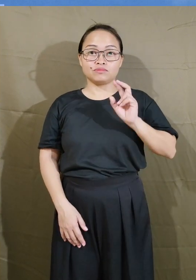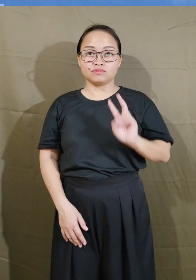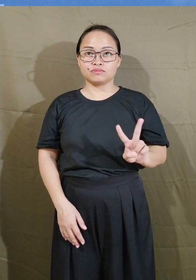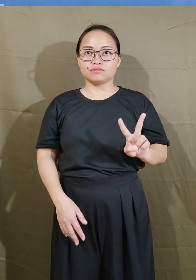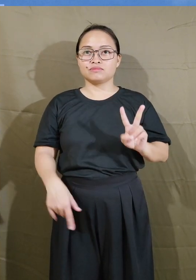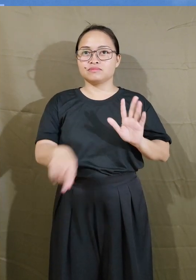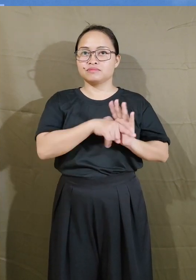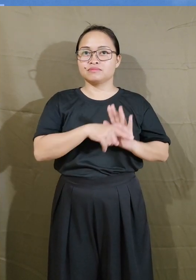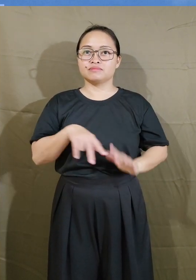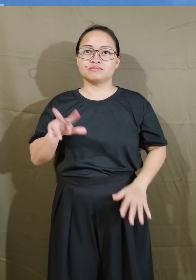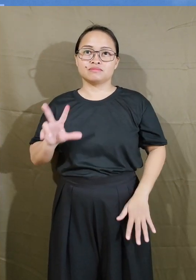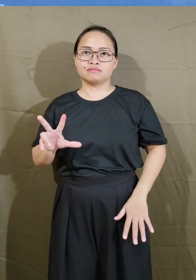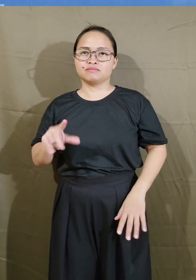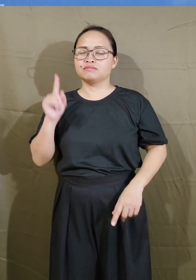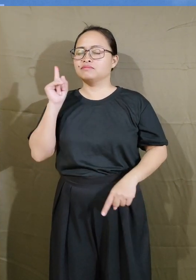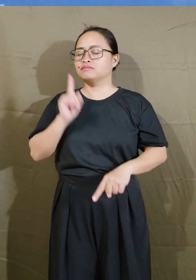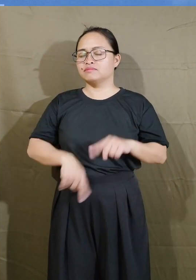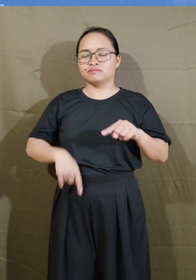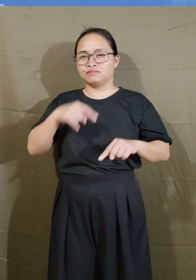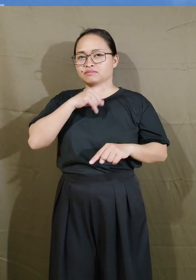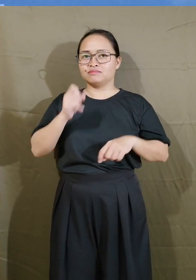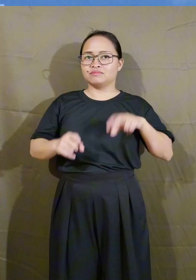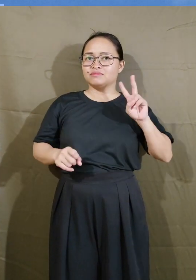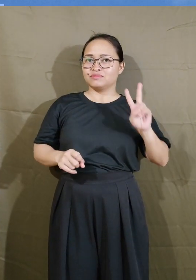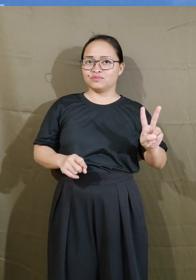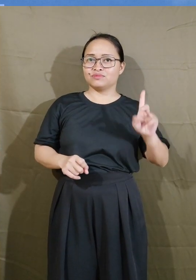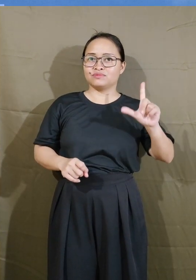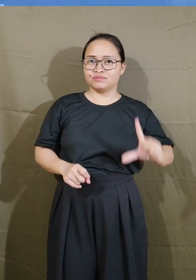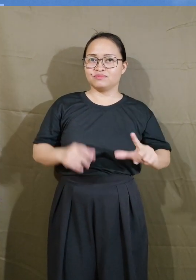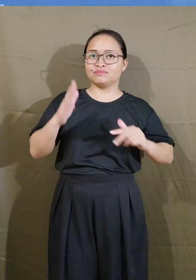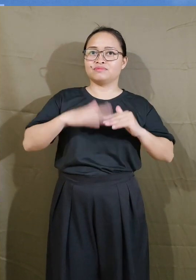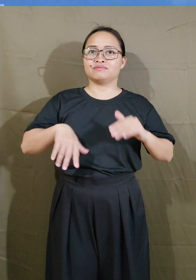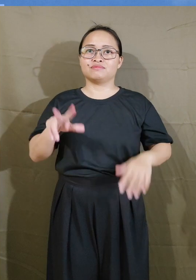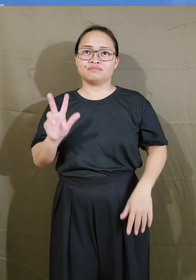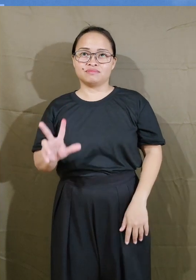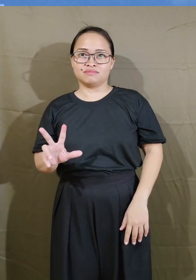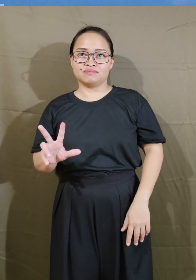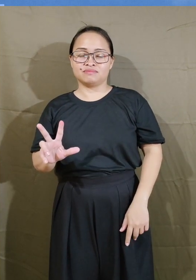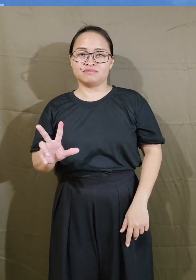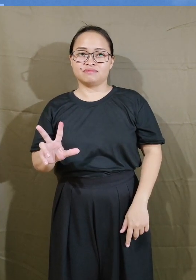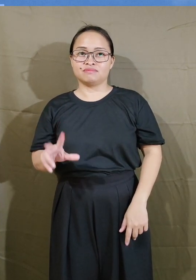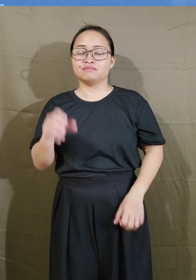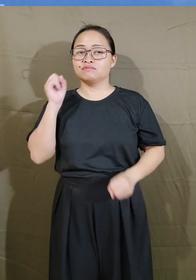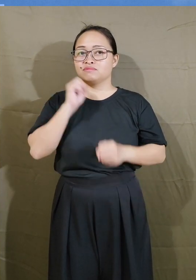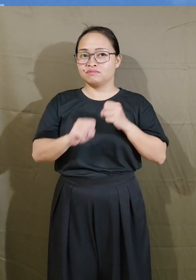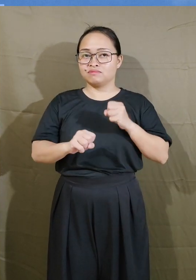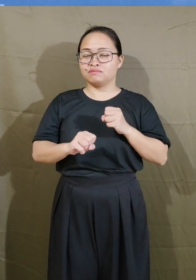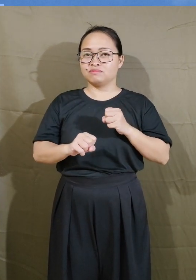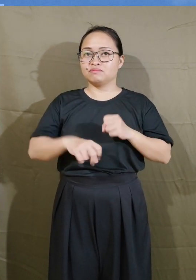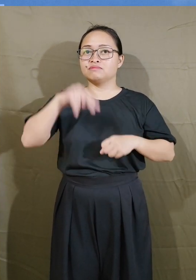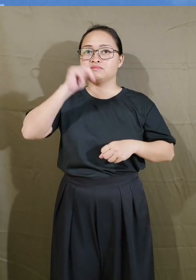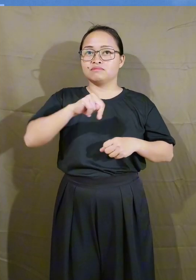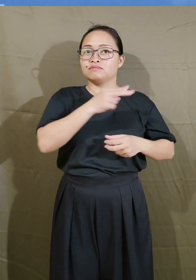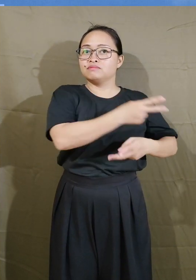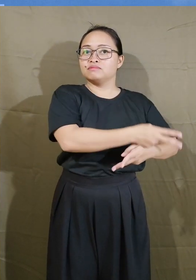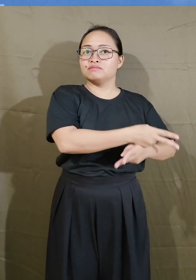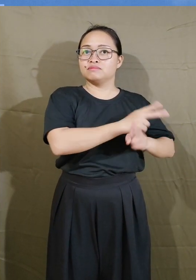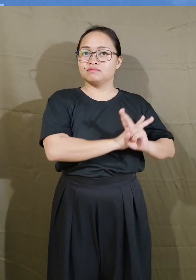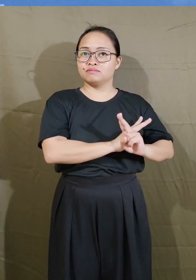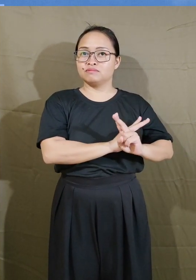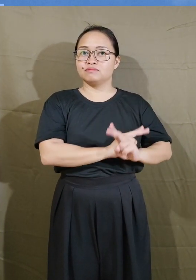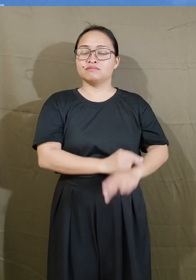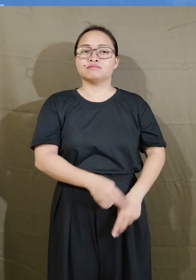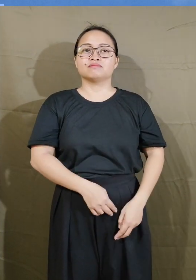Then 2 minus 3, it is not possible to subtract 3 from 2. So we need